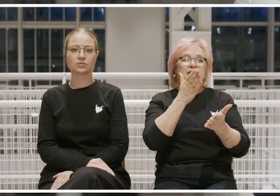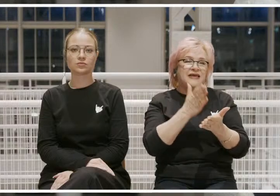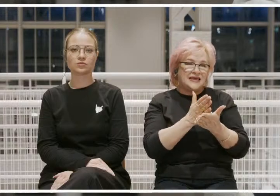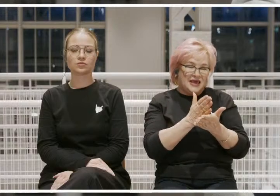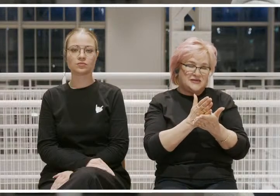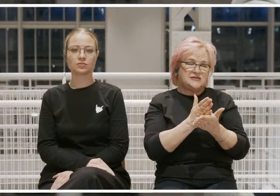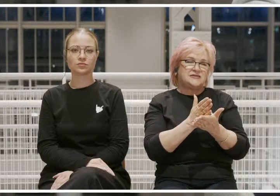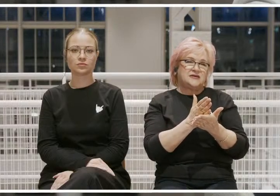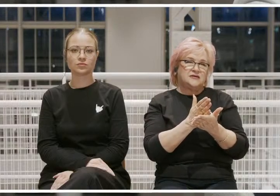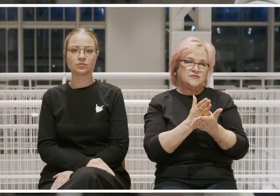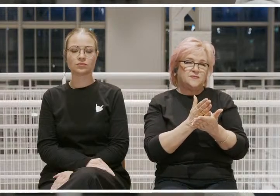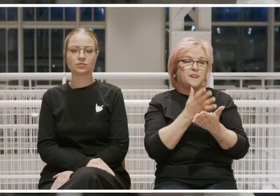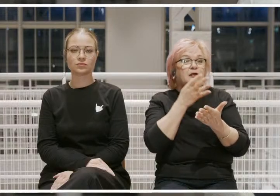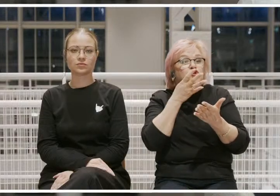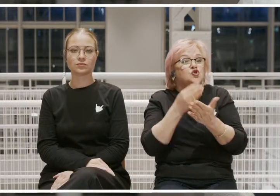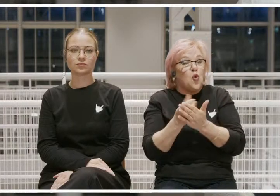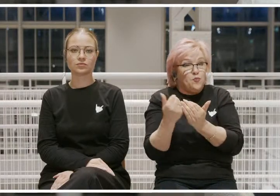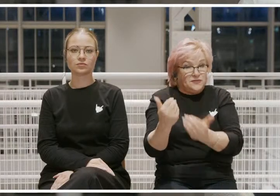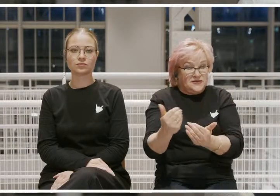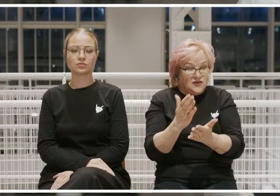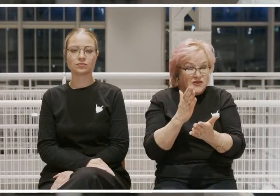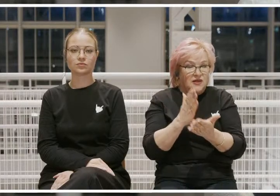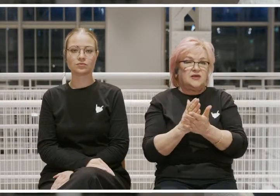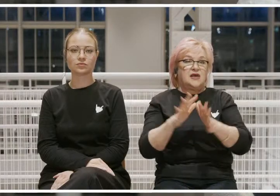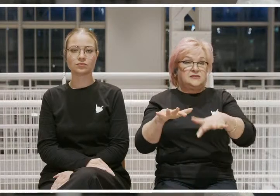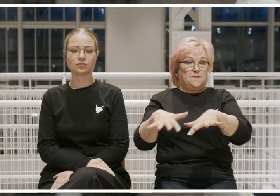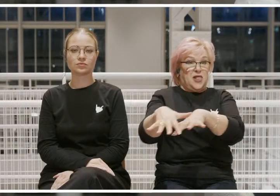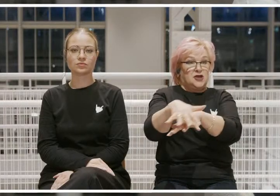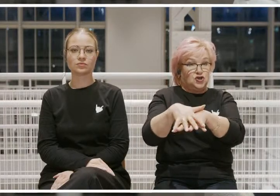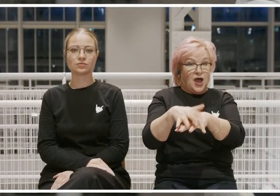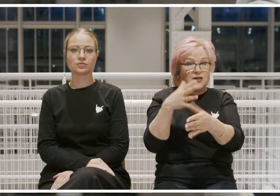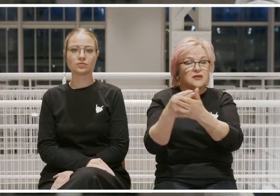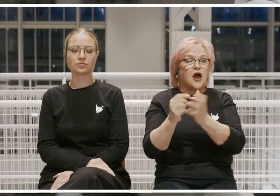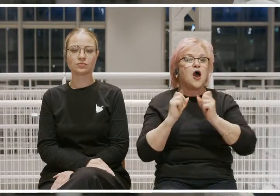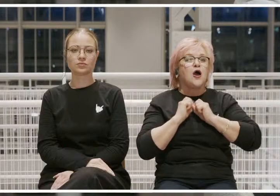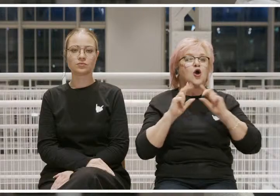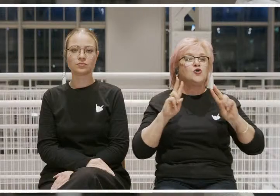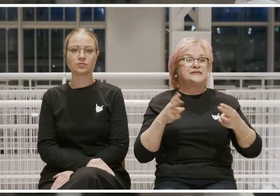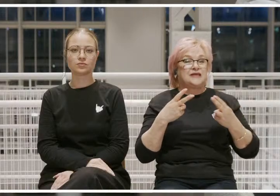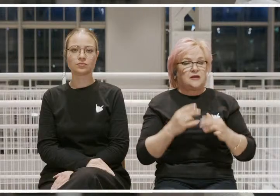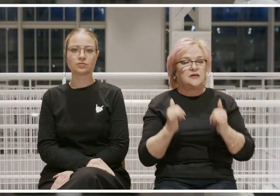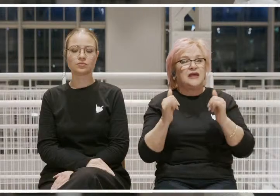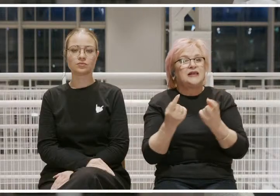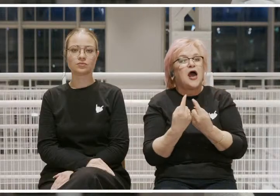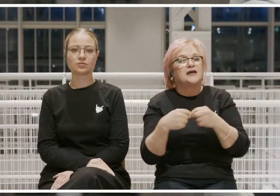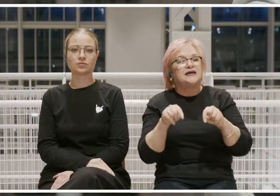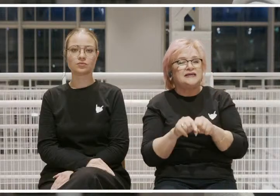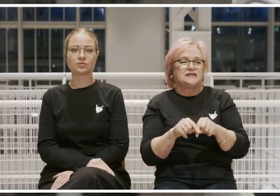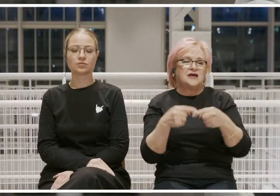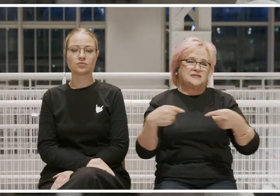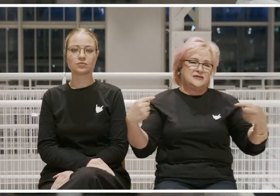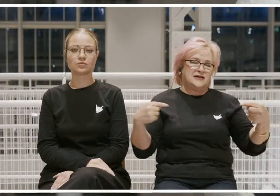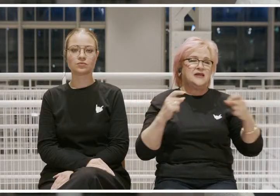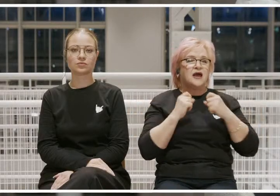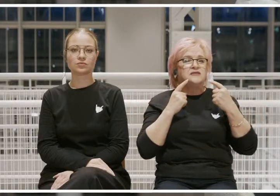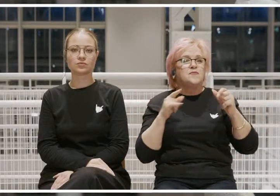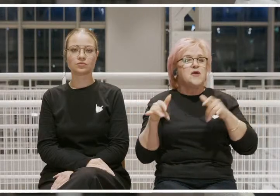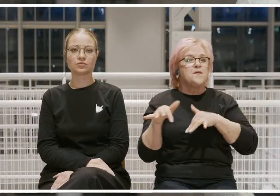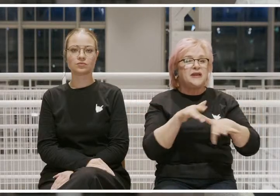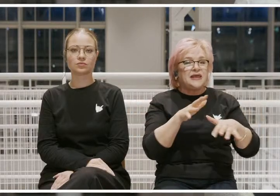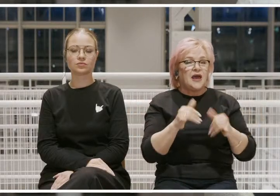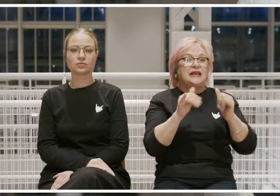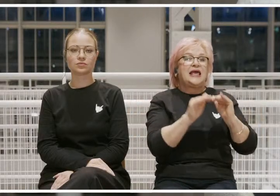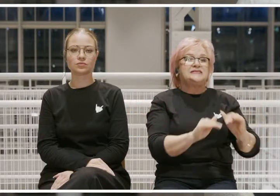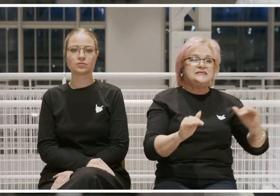of the foundation. And it also offers creative events for kids and youngsters